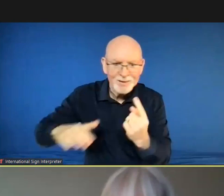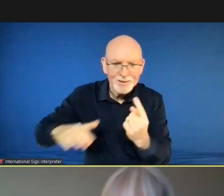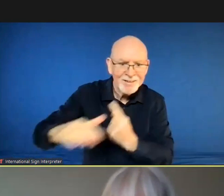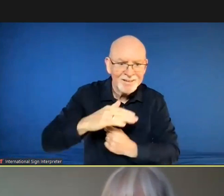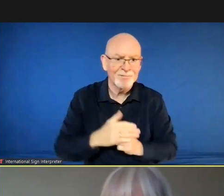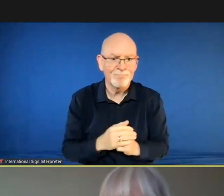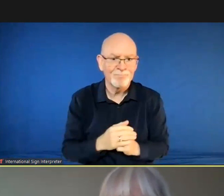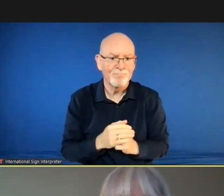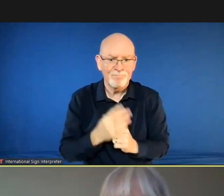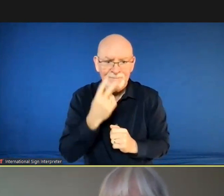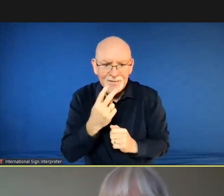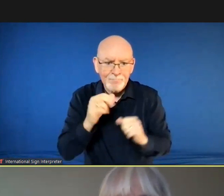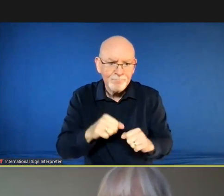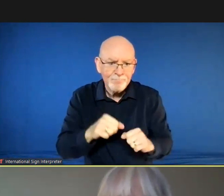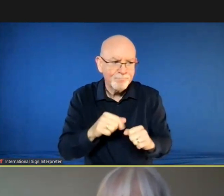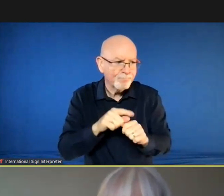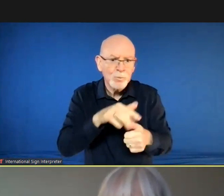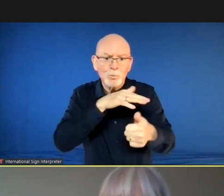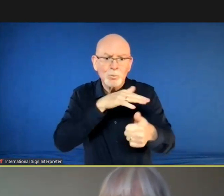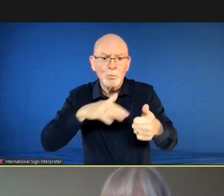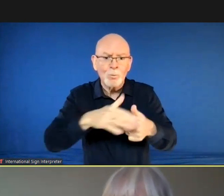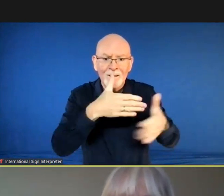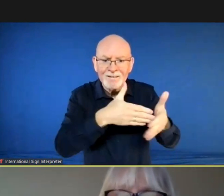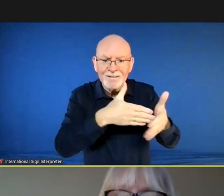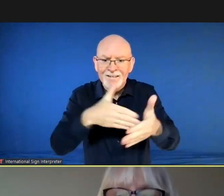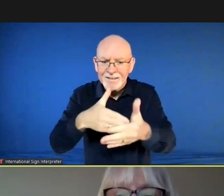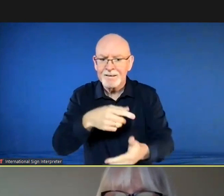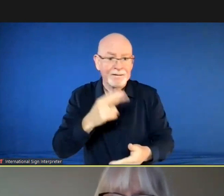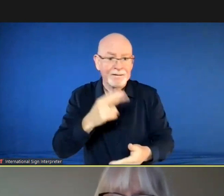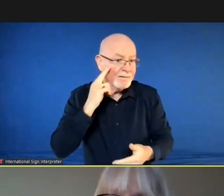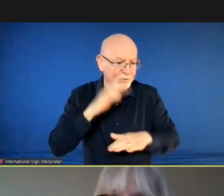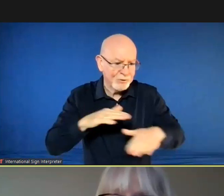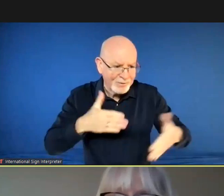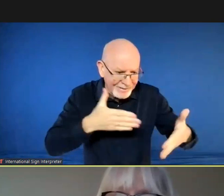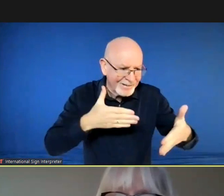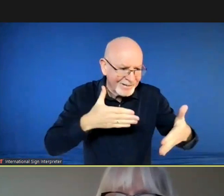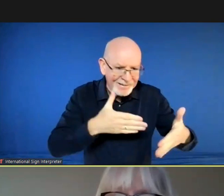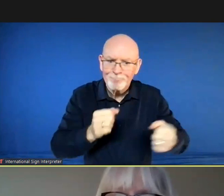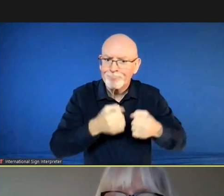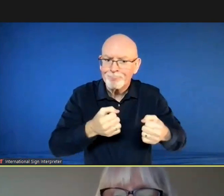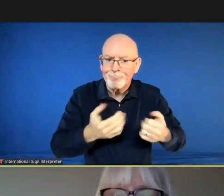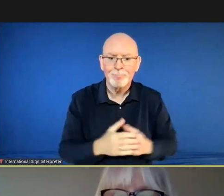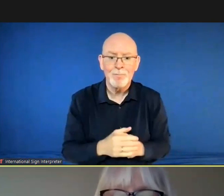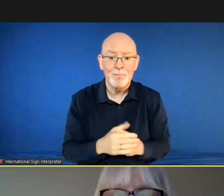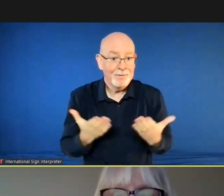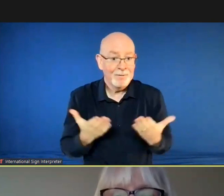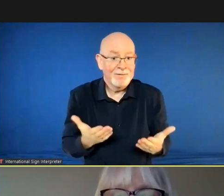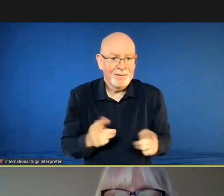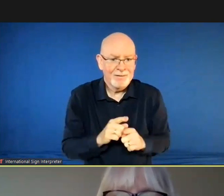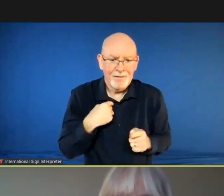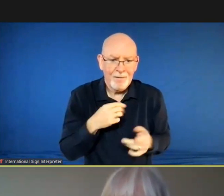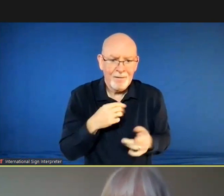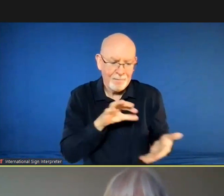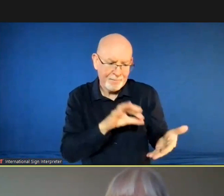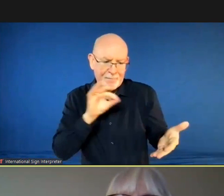Today is just a snapshot of our work, but we hope, we plan over the next few months to have a series